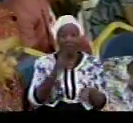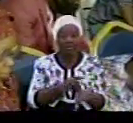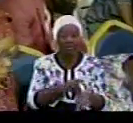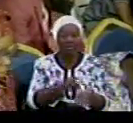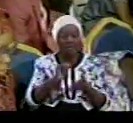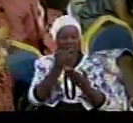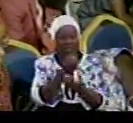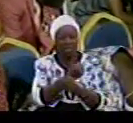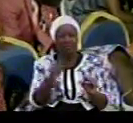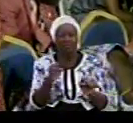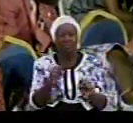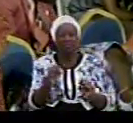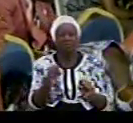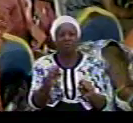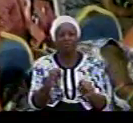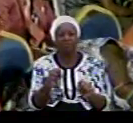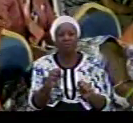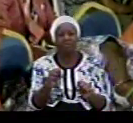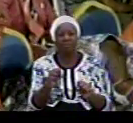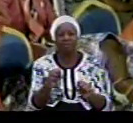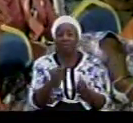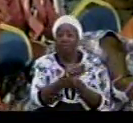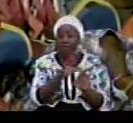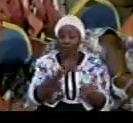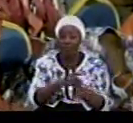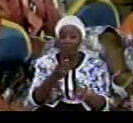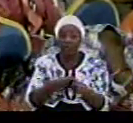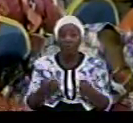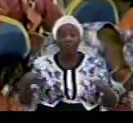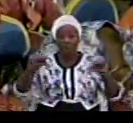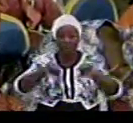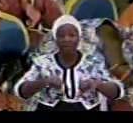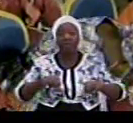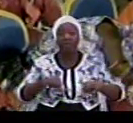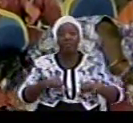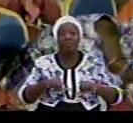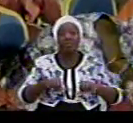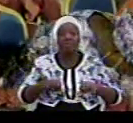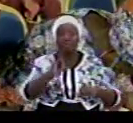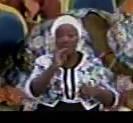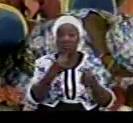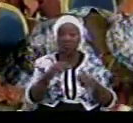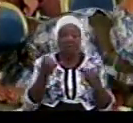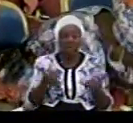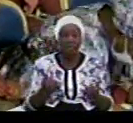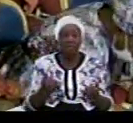salvation, freedom from condemnation is coming now.